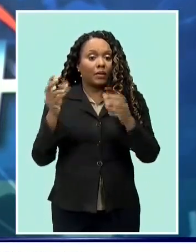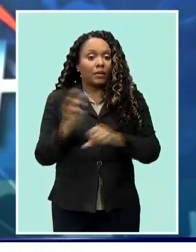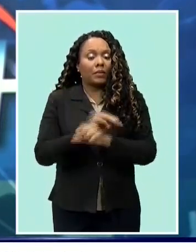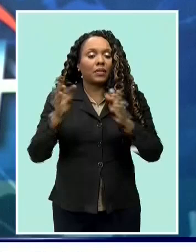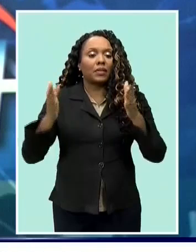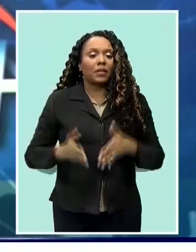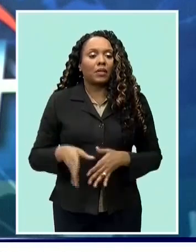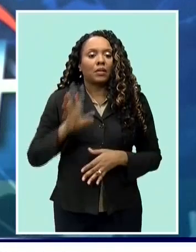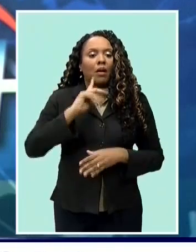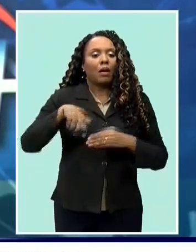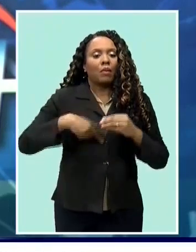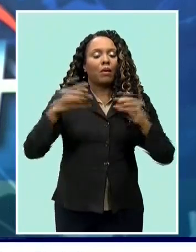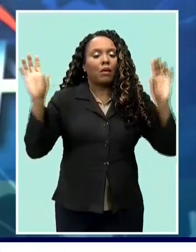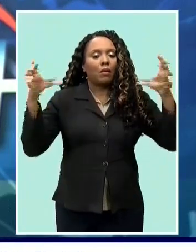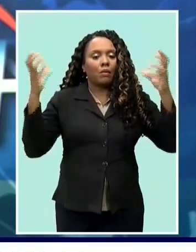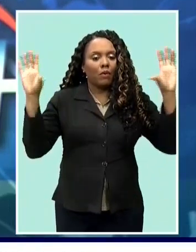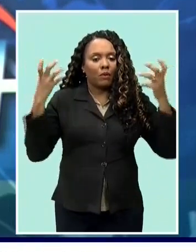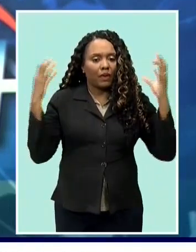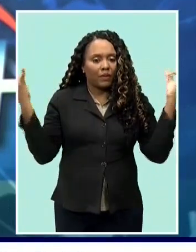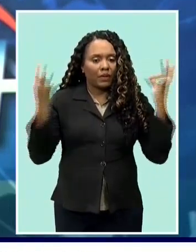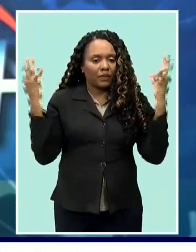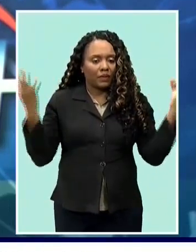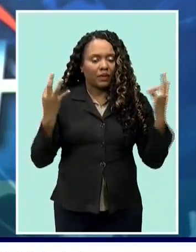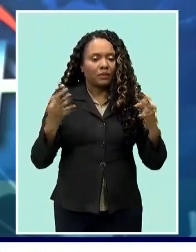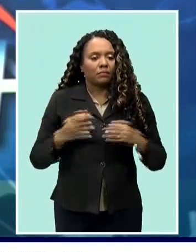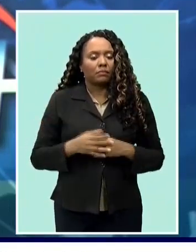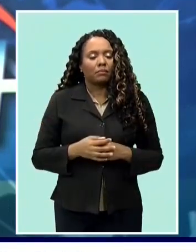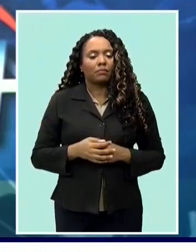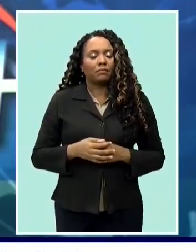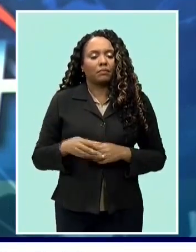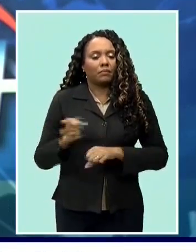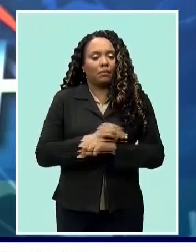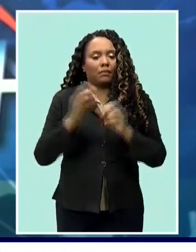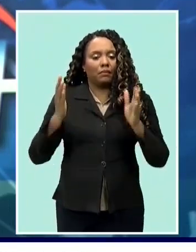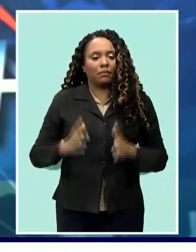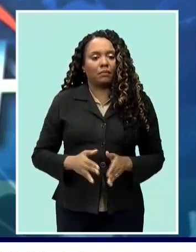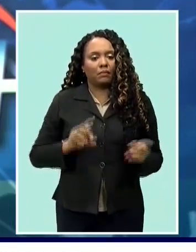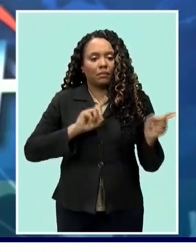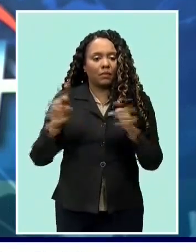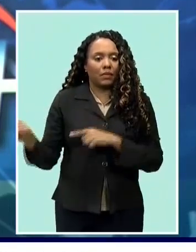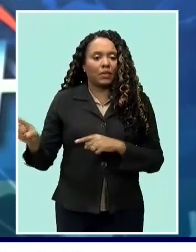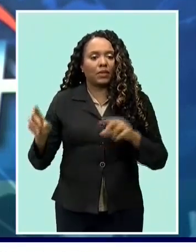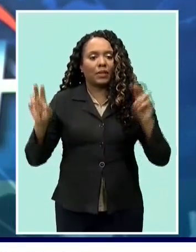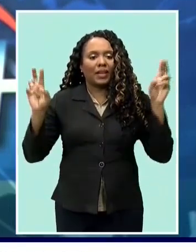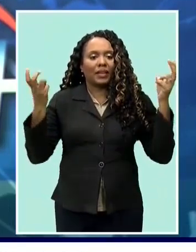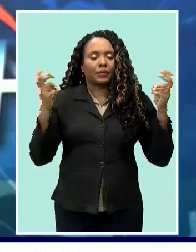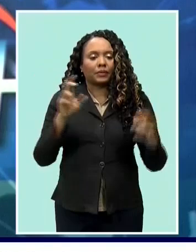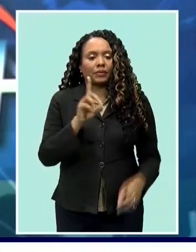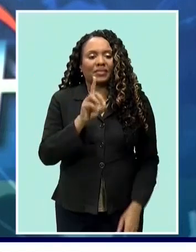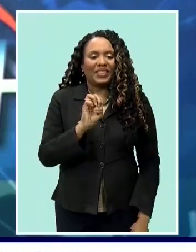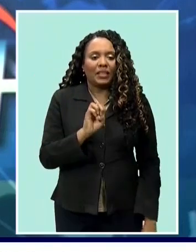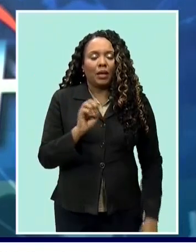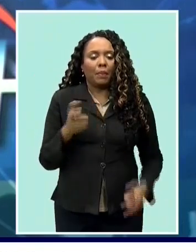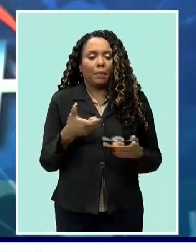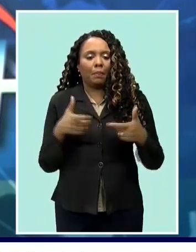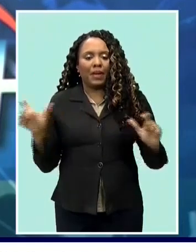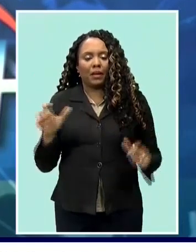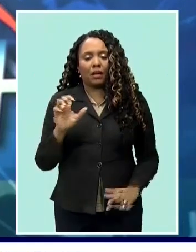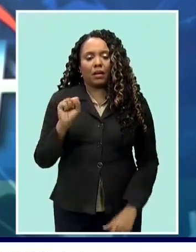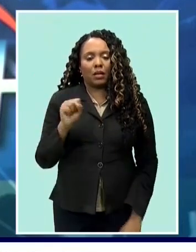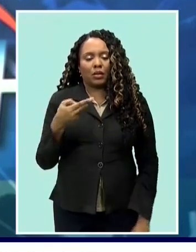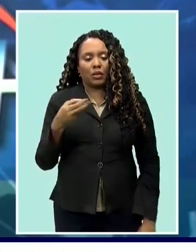plays in the promotion of the Cropover Festival. Speaking on the sidelines of the big show Calypso tent, which she attended along with Prime Minister Mia